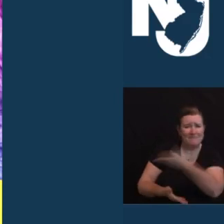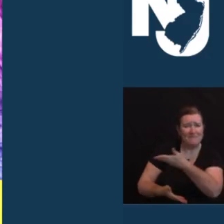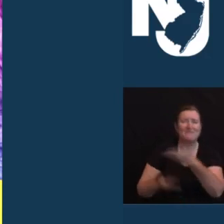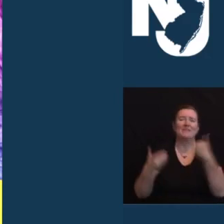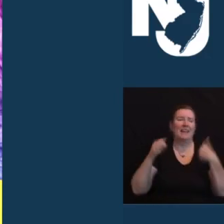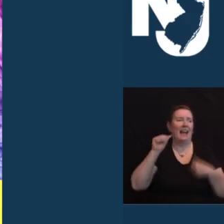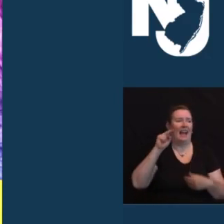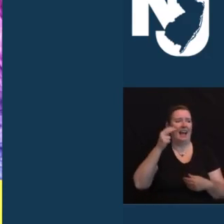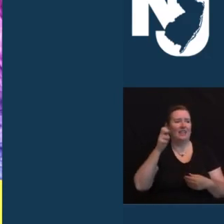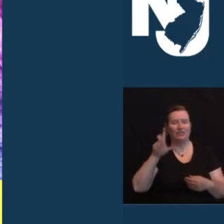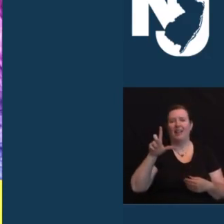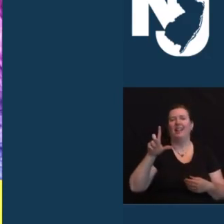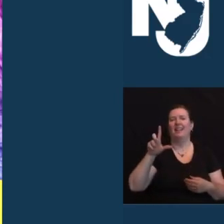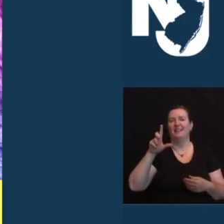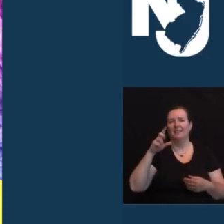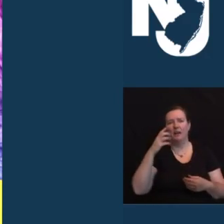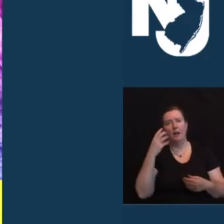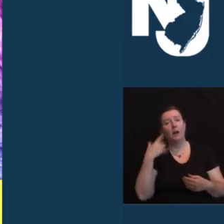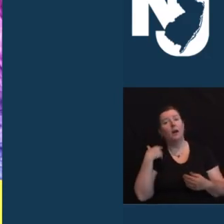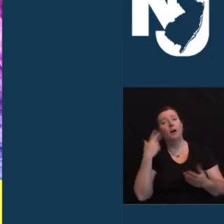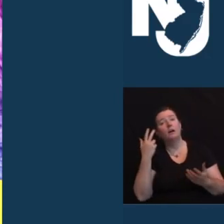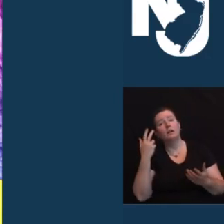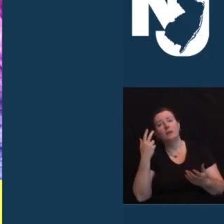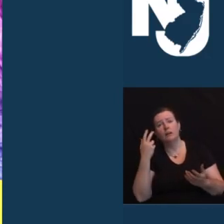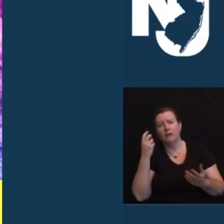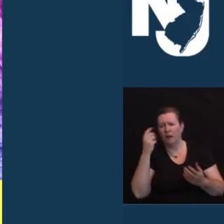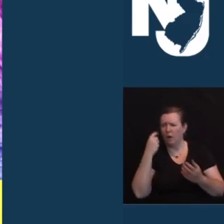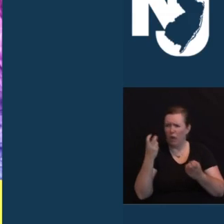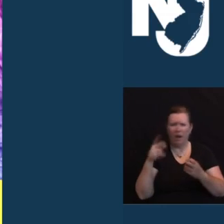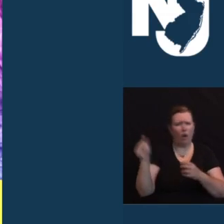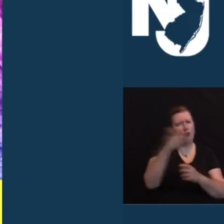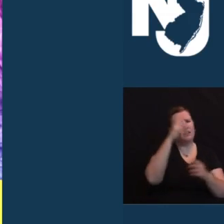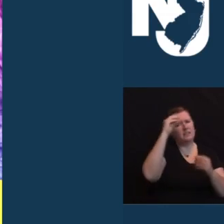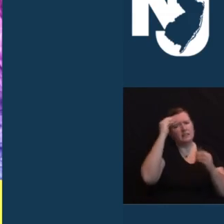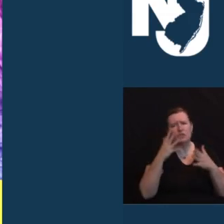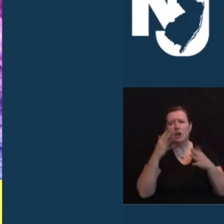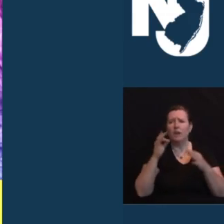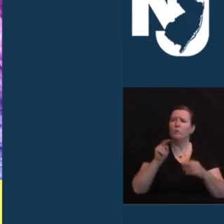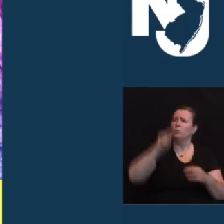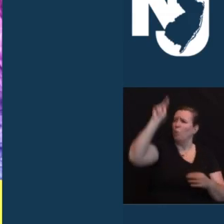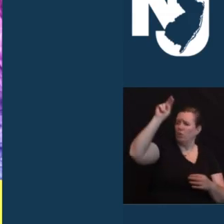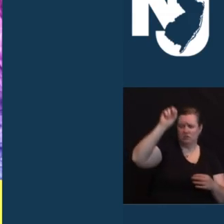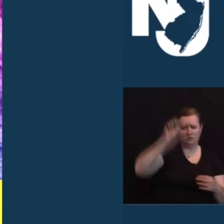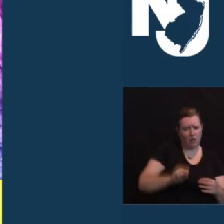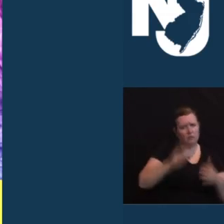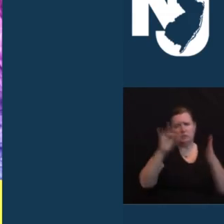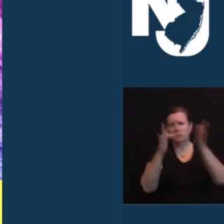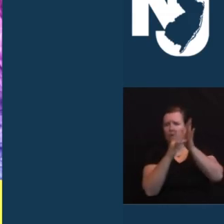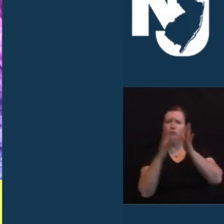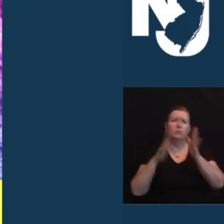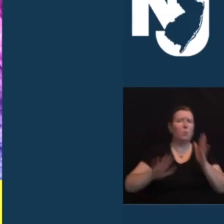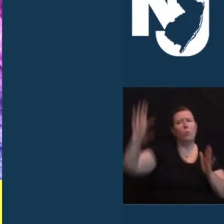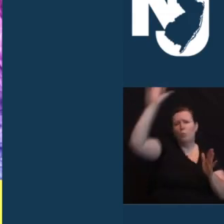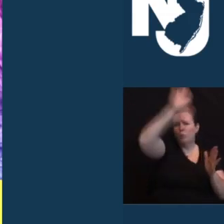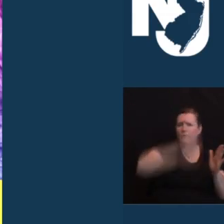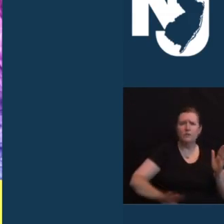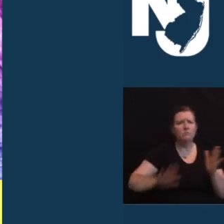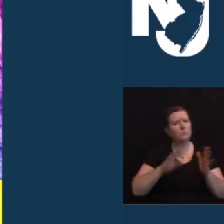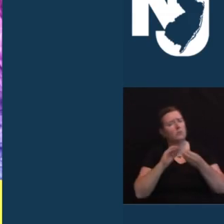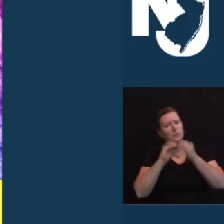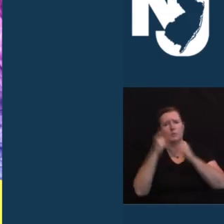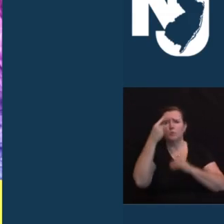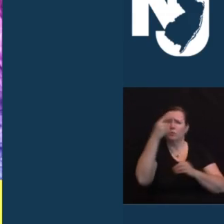to every educator up and down the state. Let's all remember they are a big part of the reason that we have the number one public